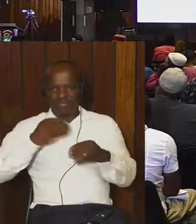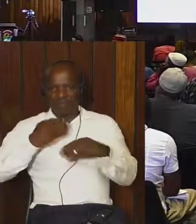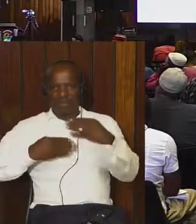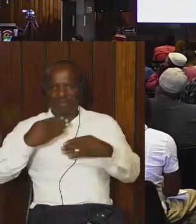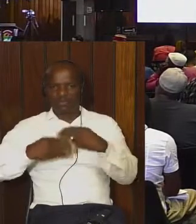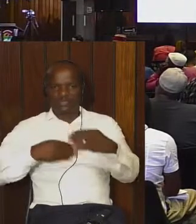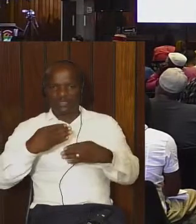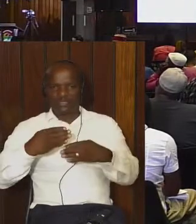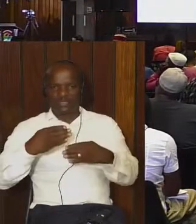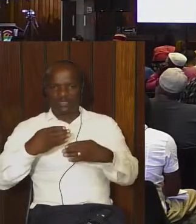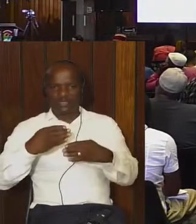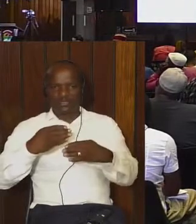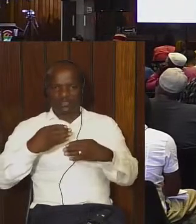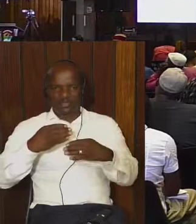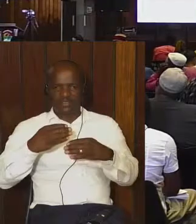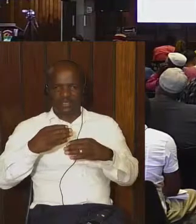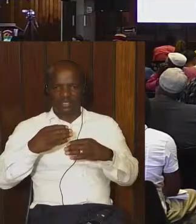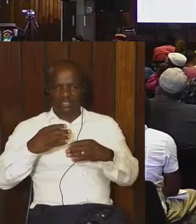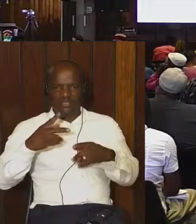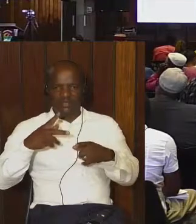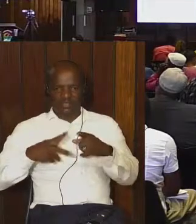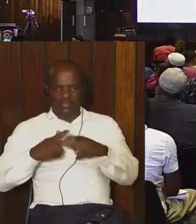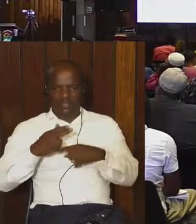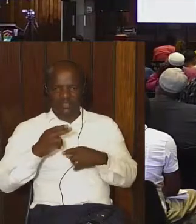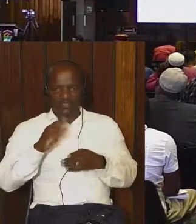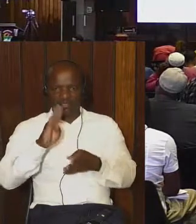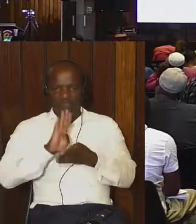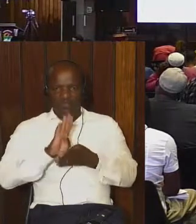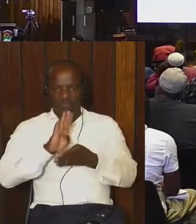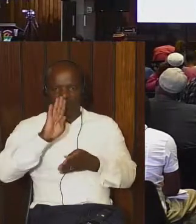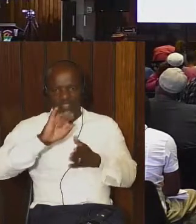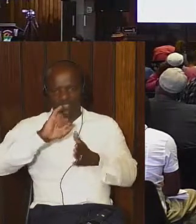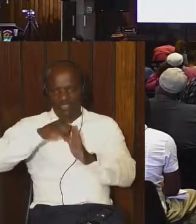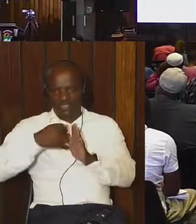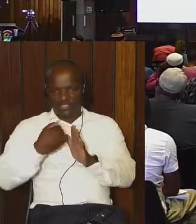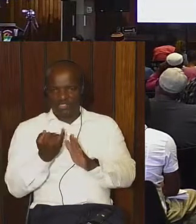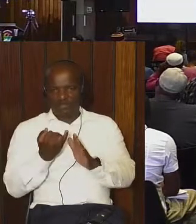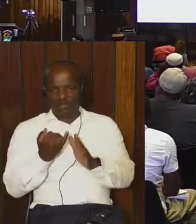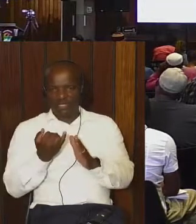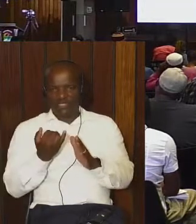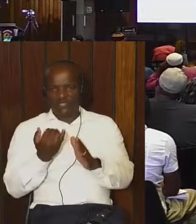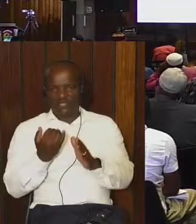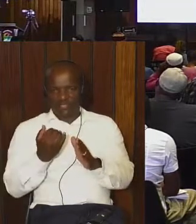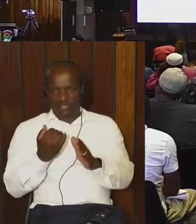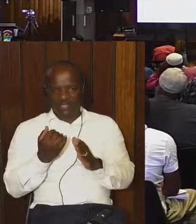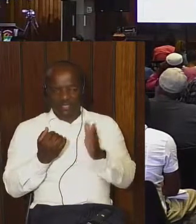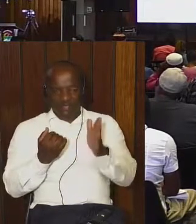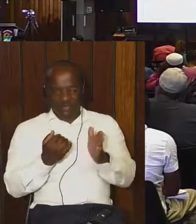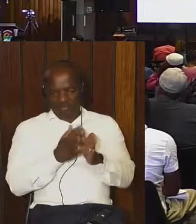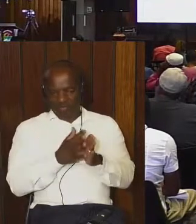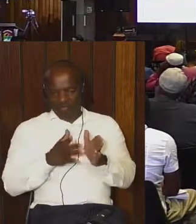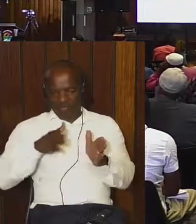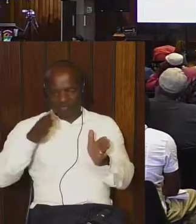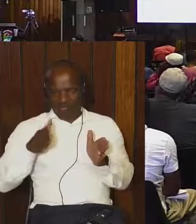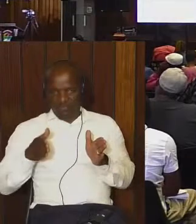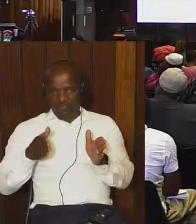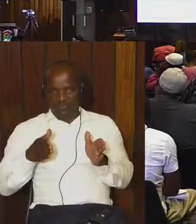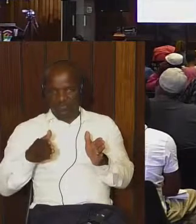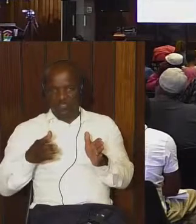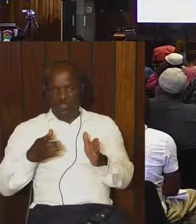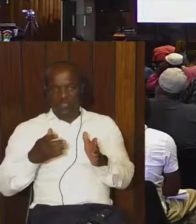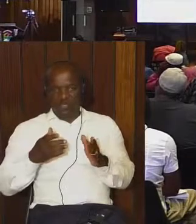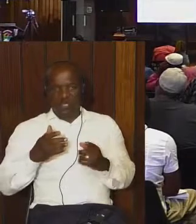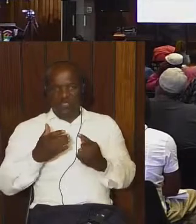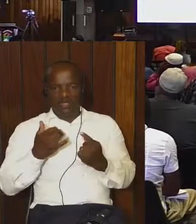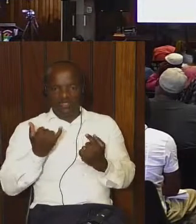the 14th of January. But till now, from January until now, we haven't got a transport. Now we are forced to go to the